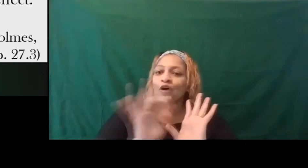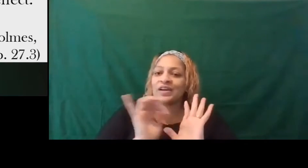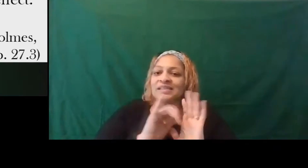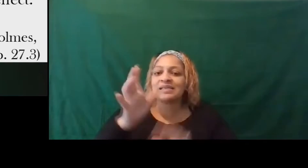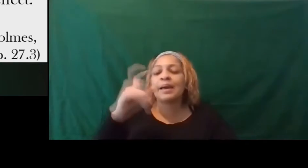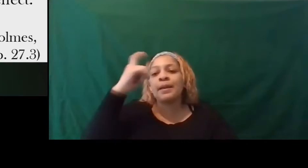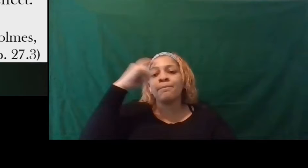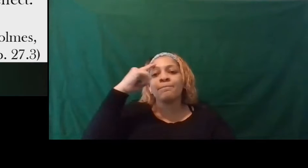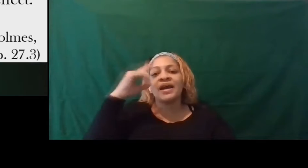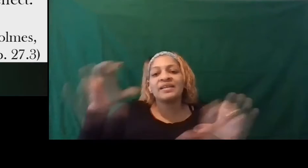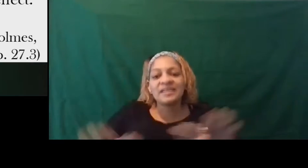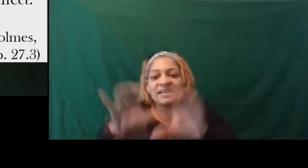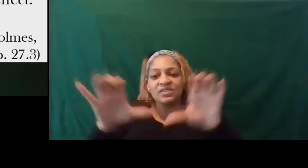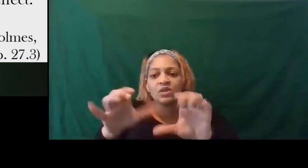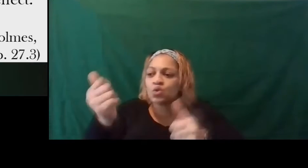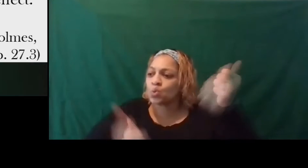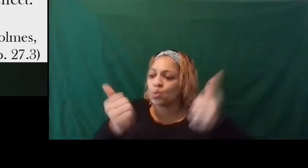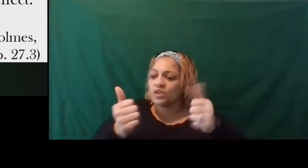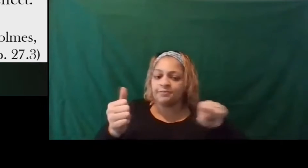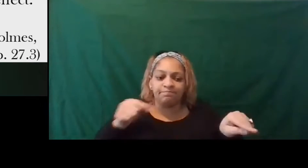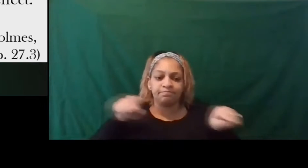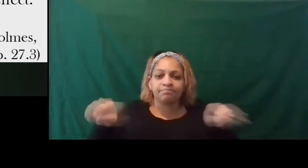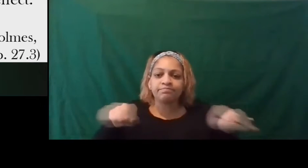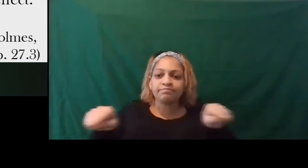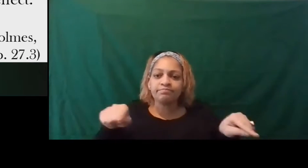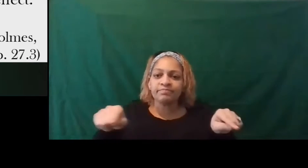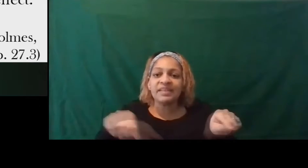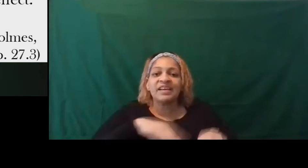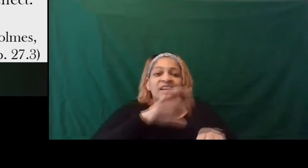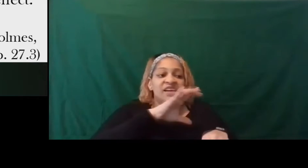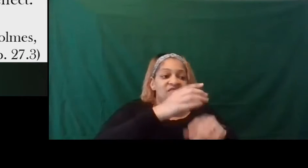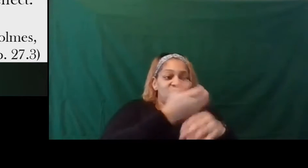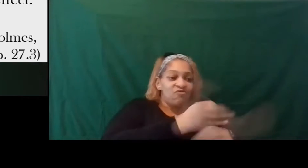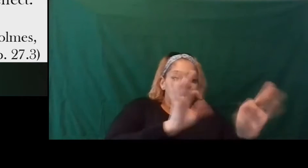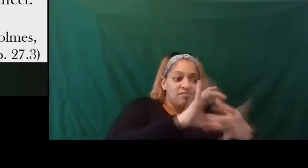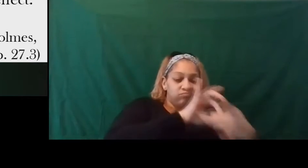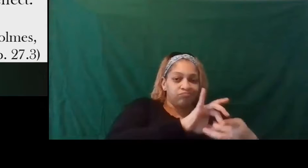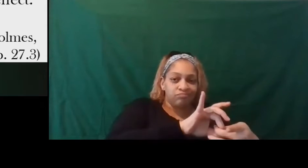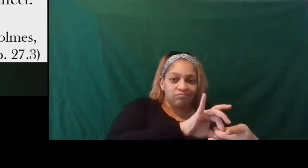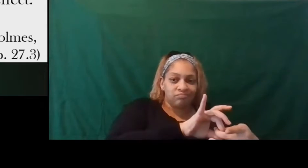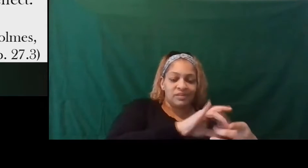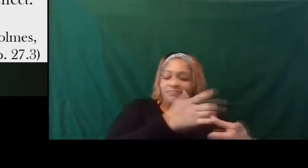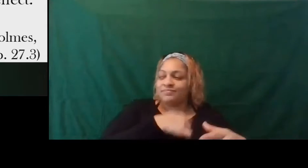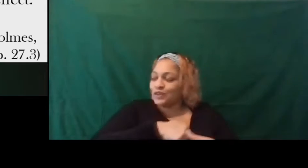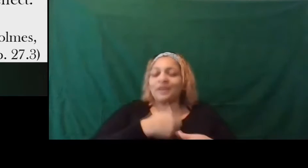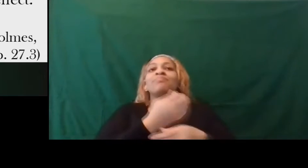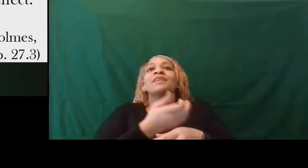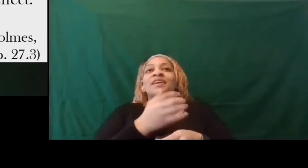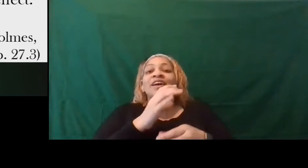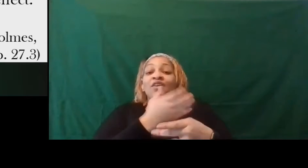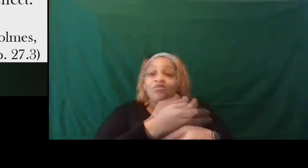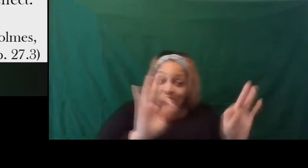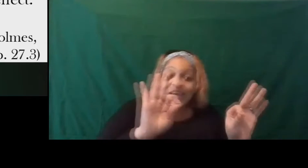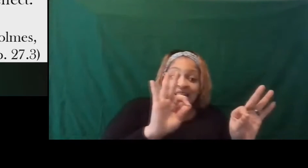to demonstrate and embody? Freedom or emancipation? No, sorry, freedom is emancipation.